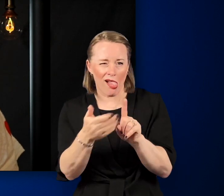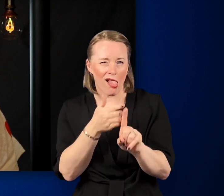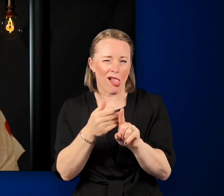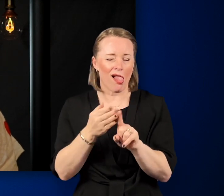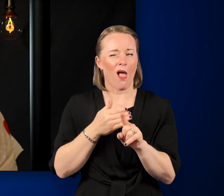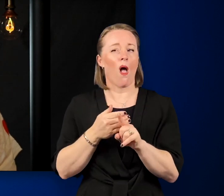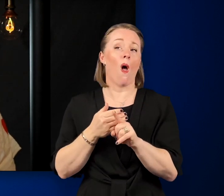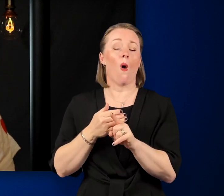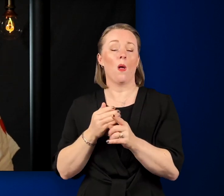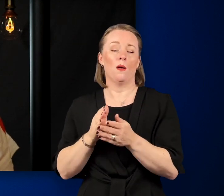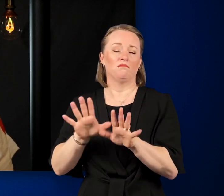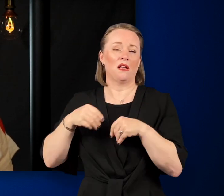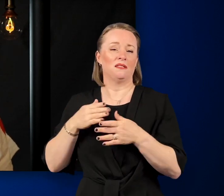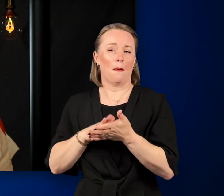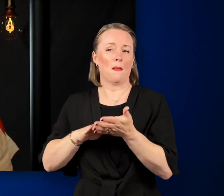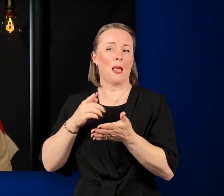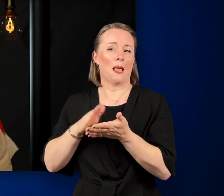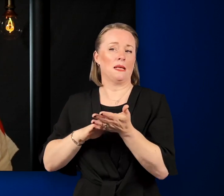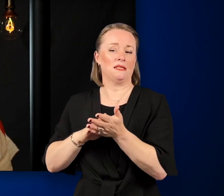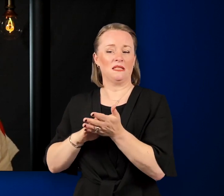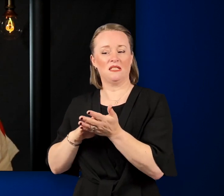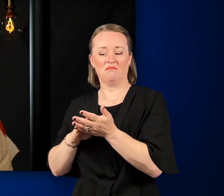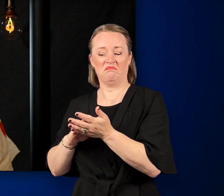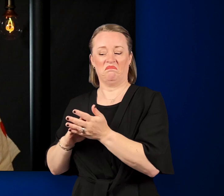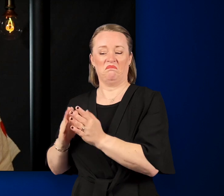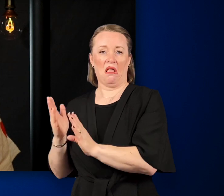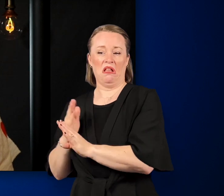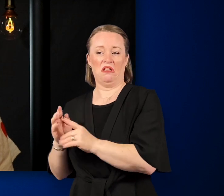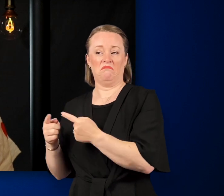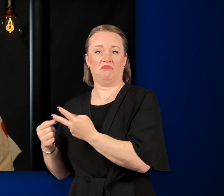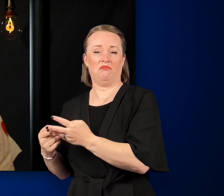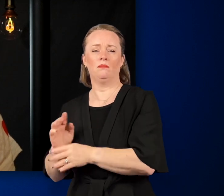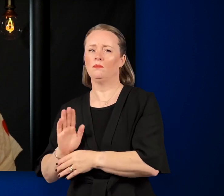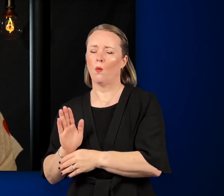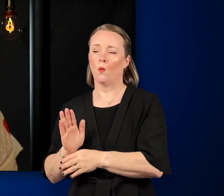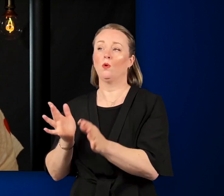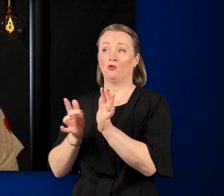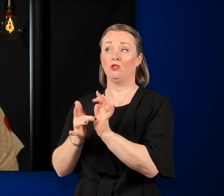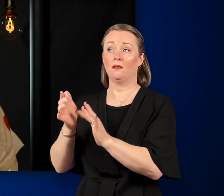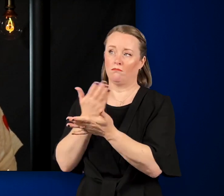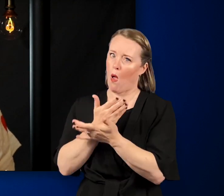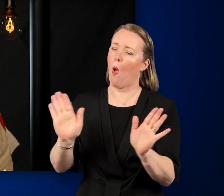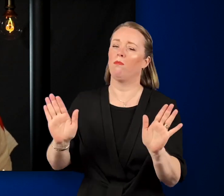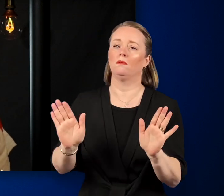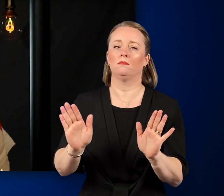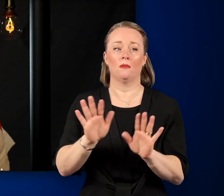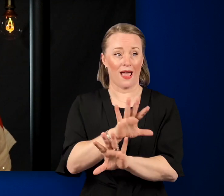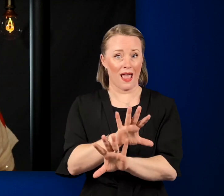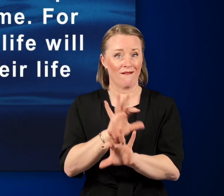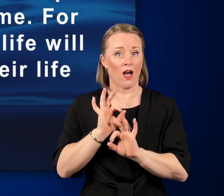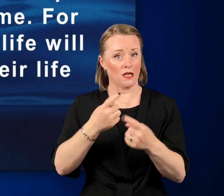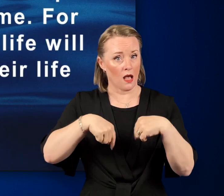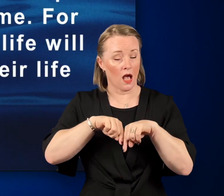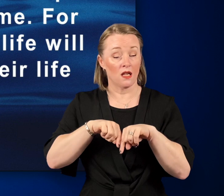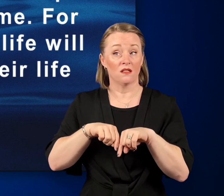penalty clauses. He's upfront about what the new life he offers will involve. He actually